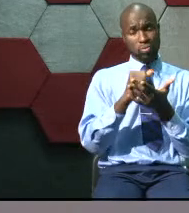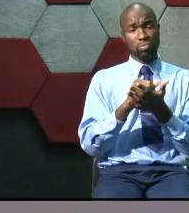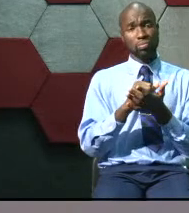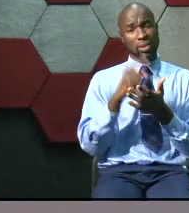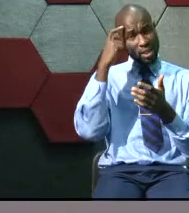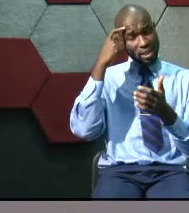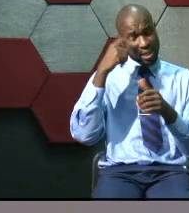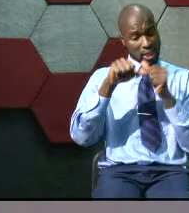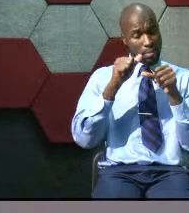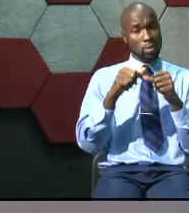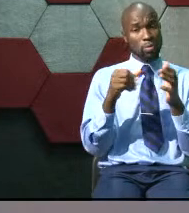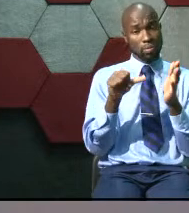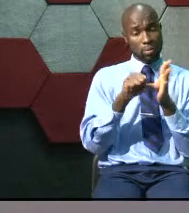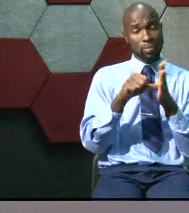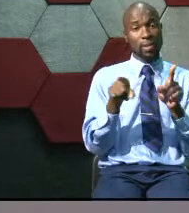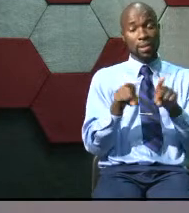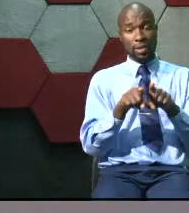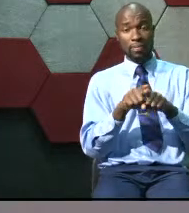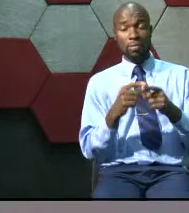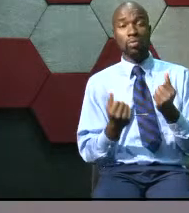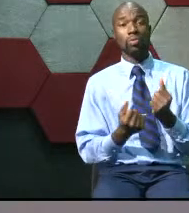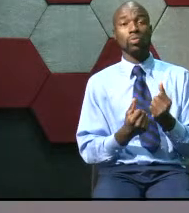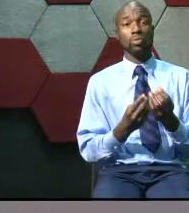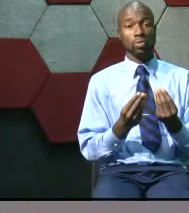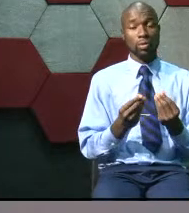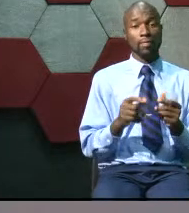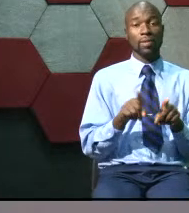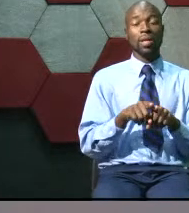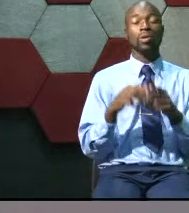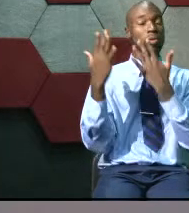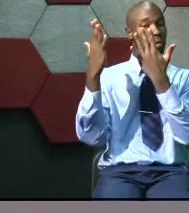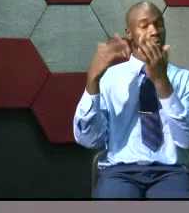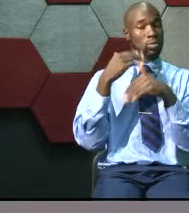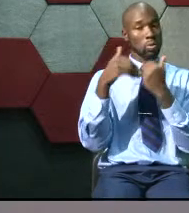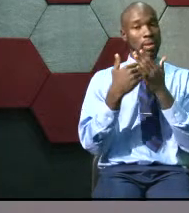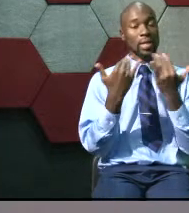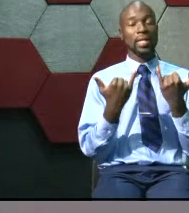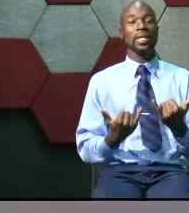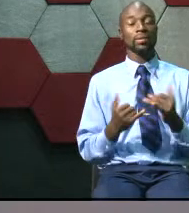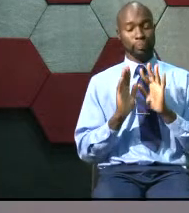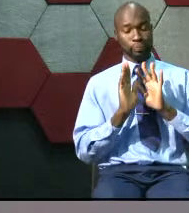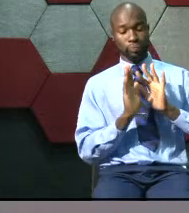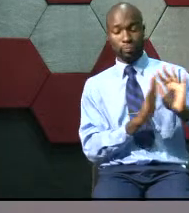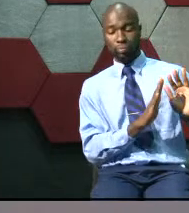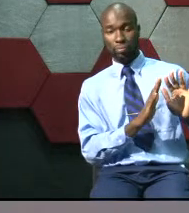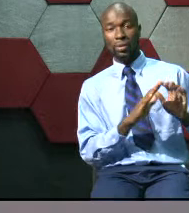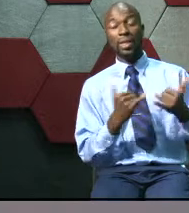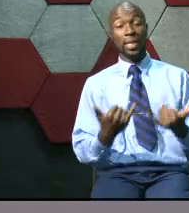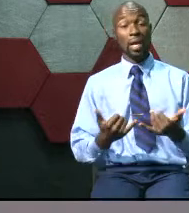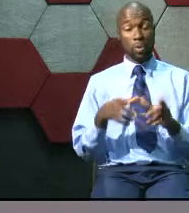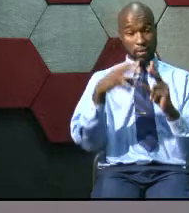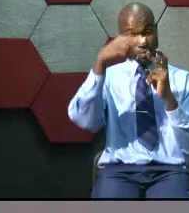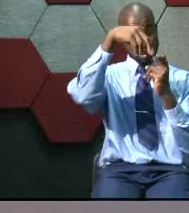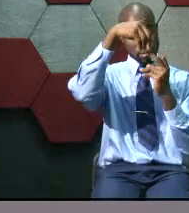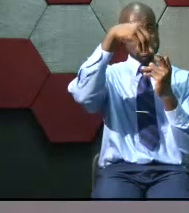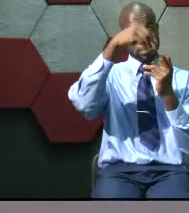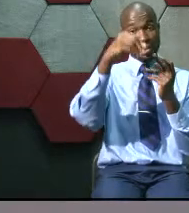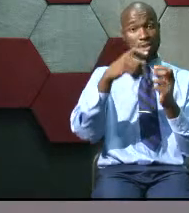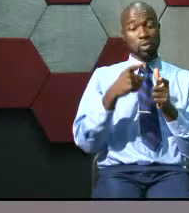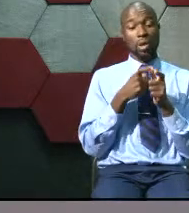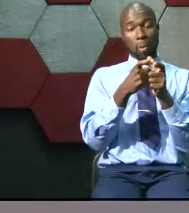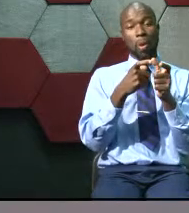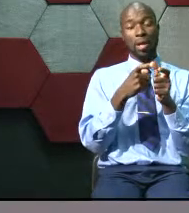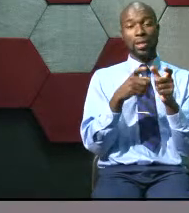problems and solve them in your community. So congratulations to that. We want to move on to our special awards. Yes. Right. These are awards, as